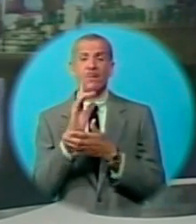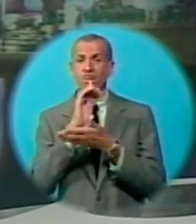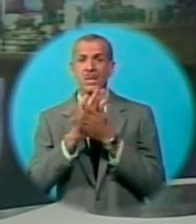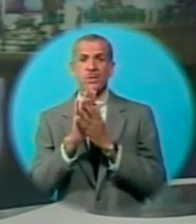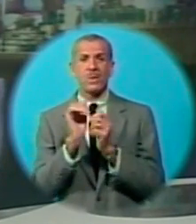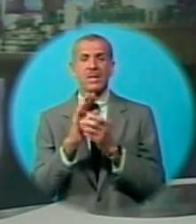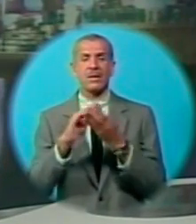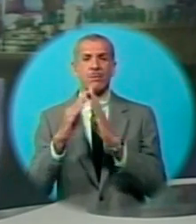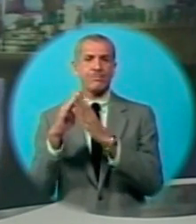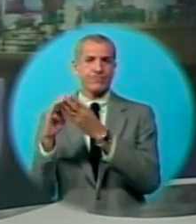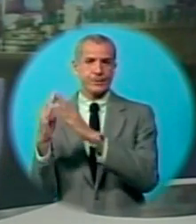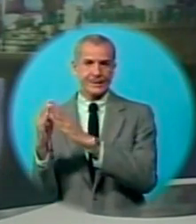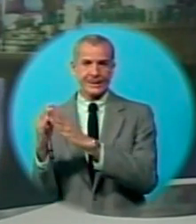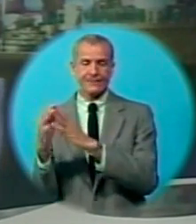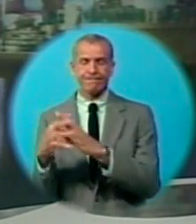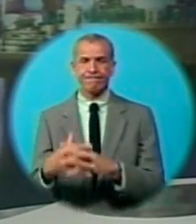society.